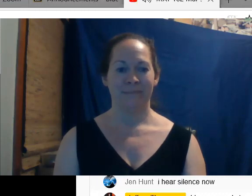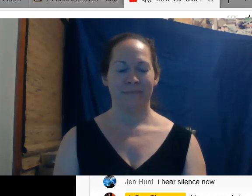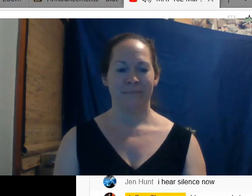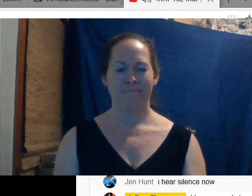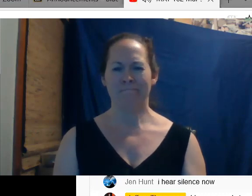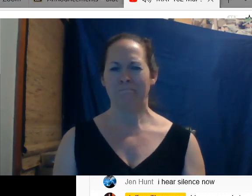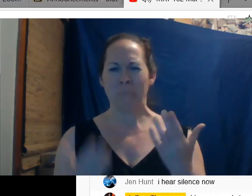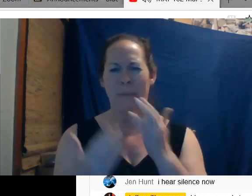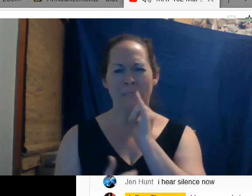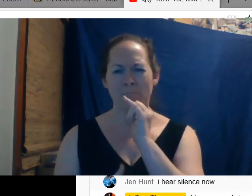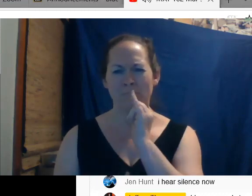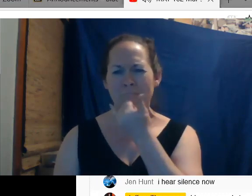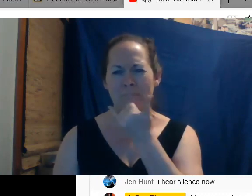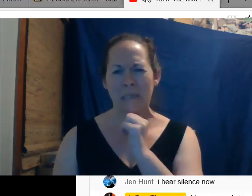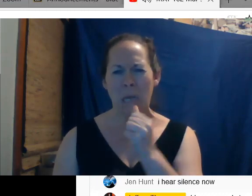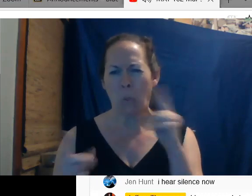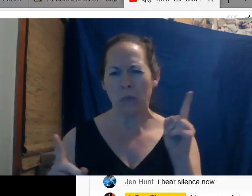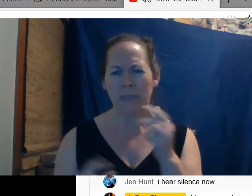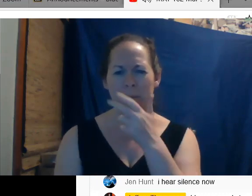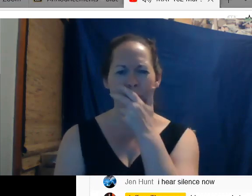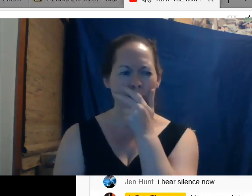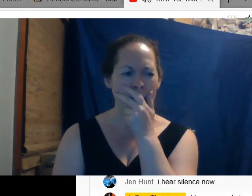Oh, maybe not.